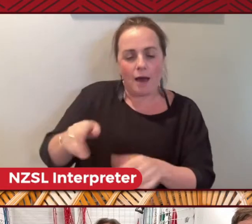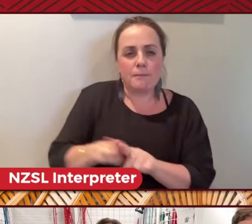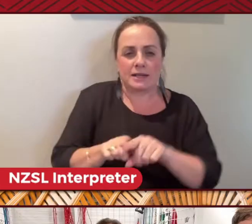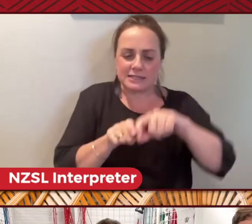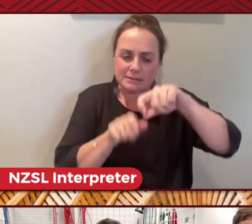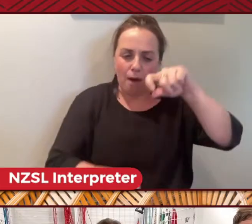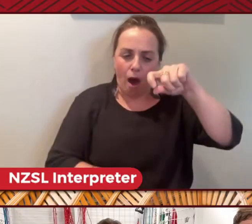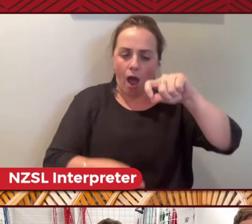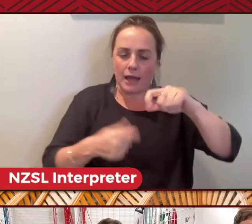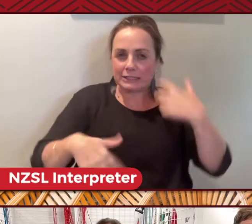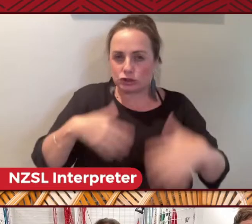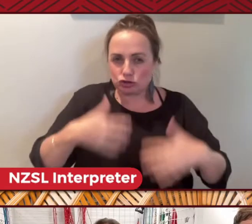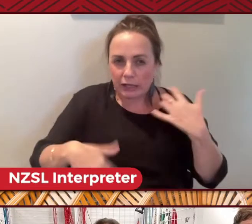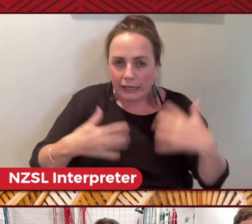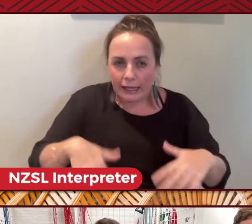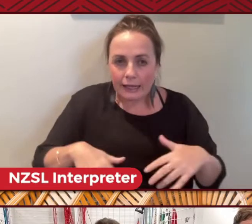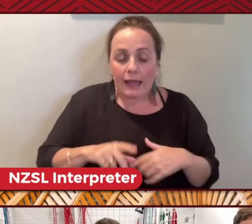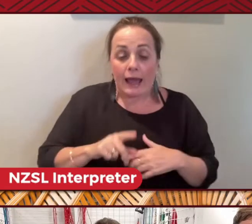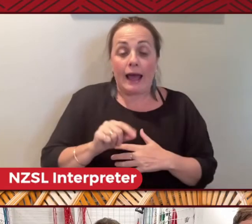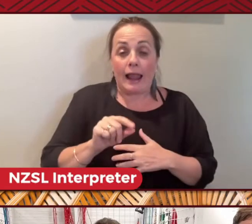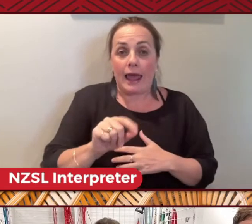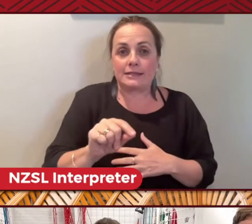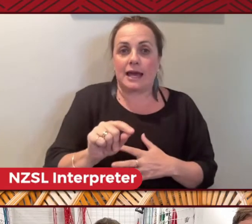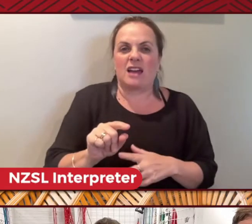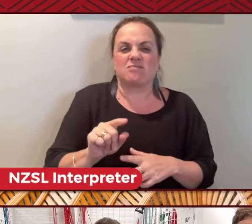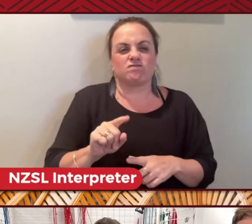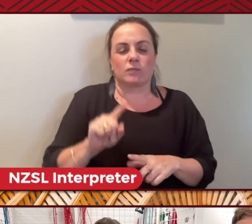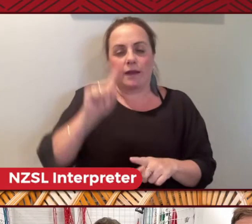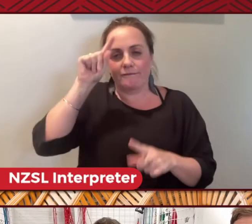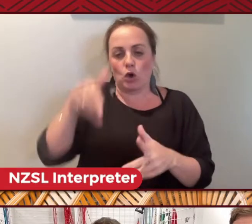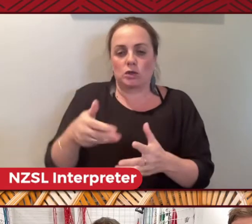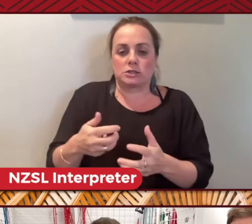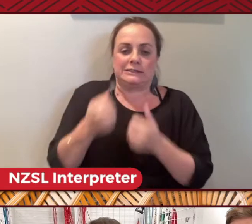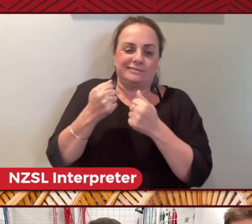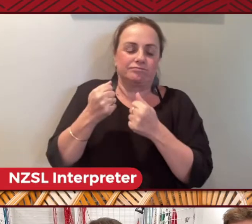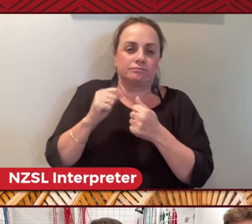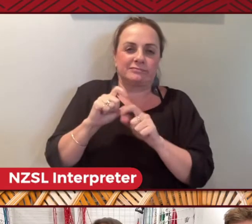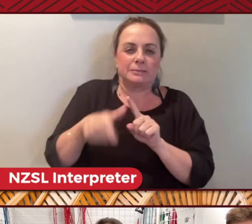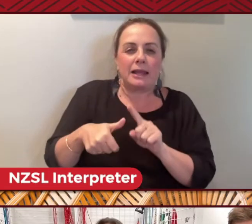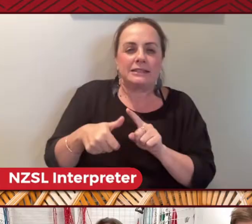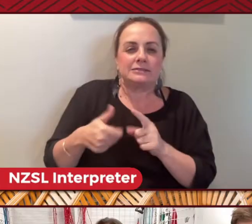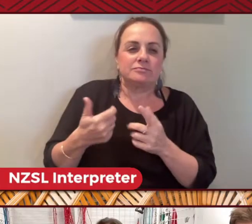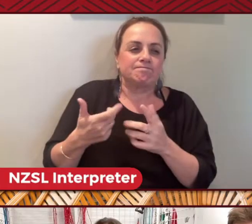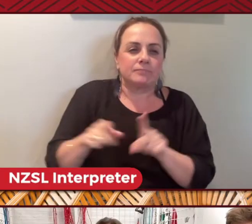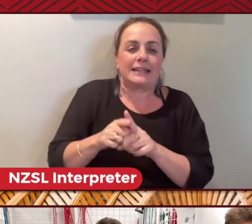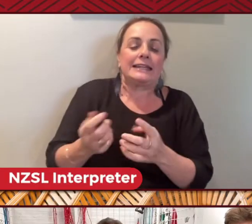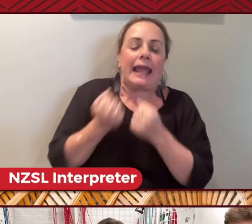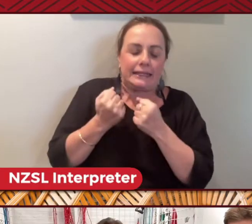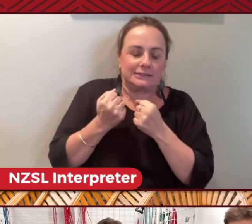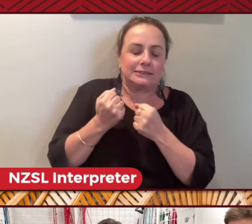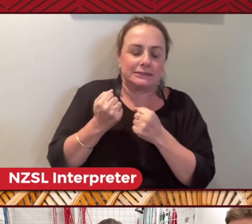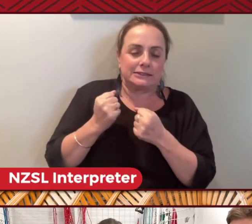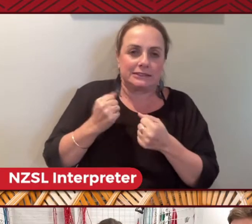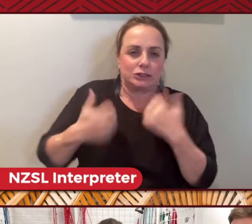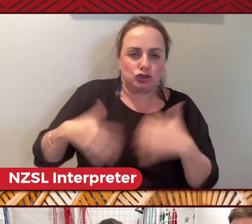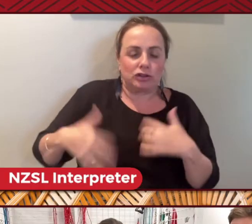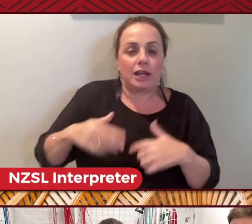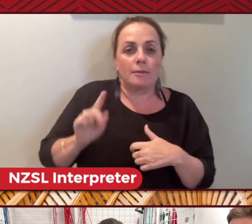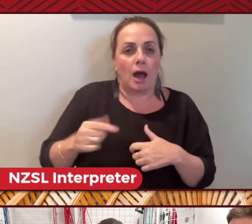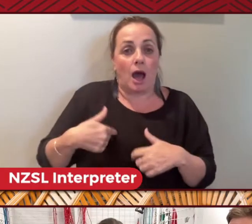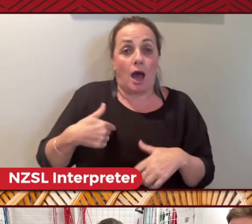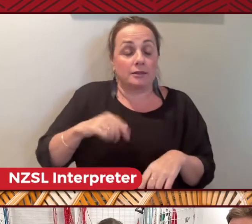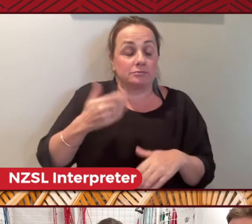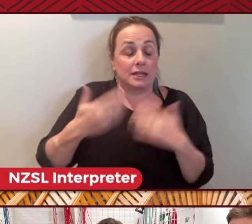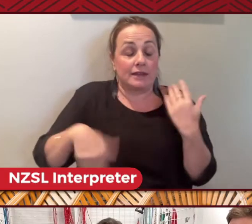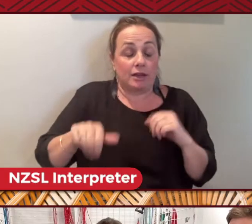injury and later acquired injuries. And it was just, I had no idea that we started so early. And